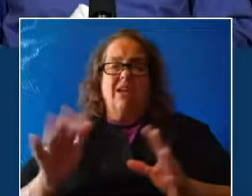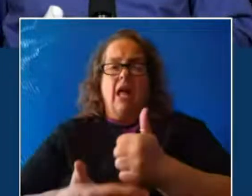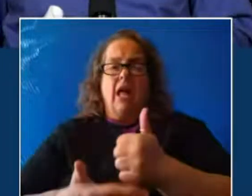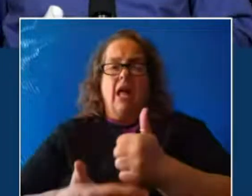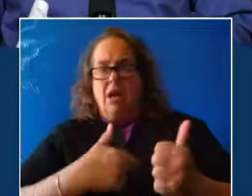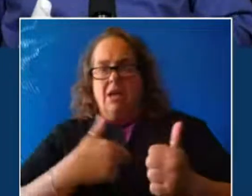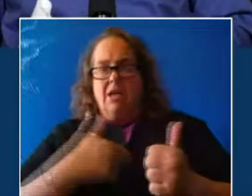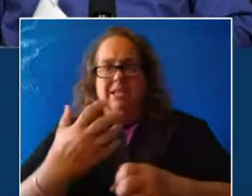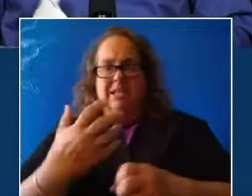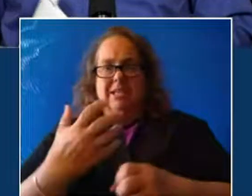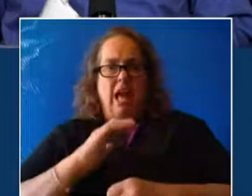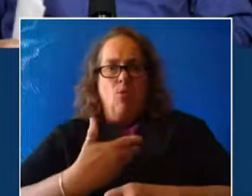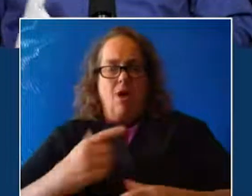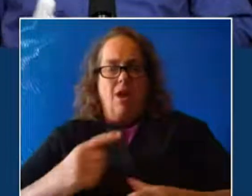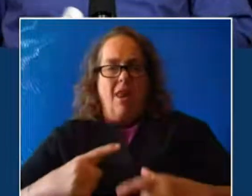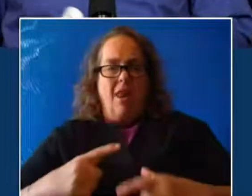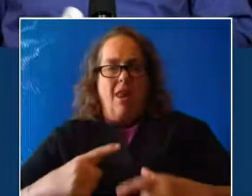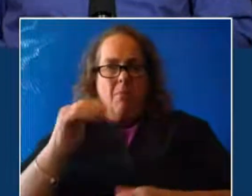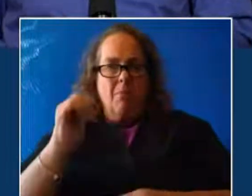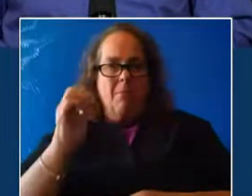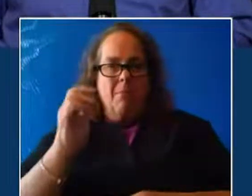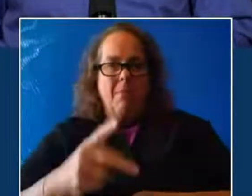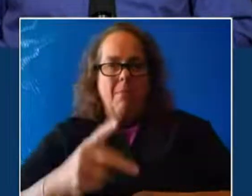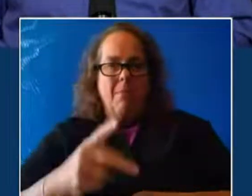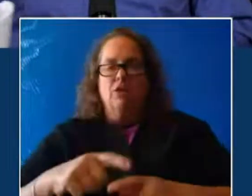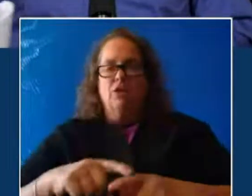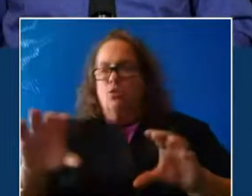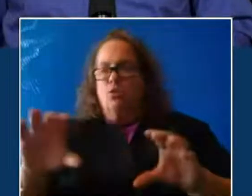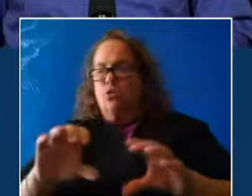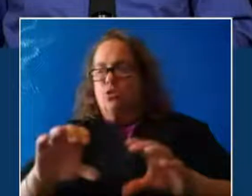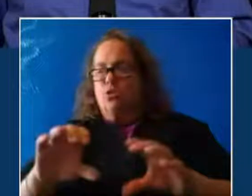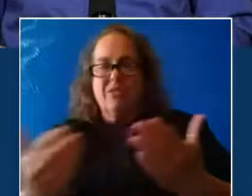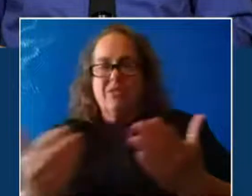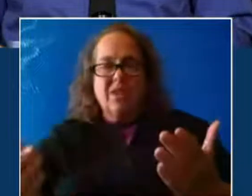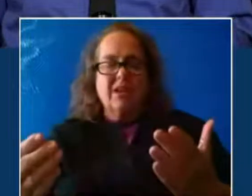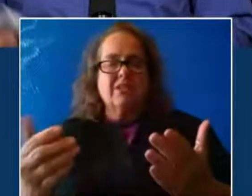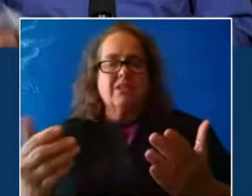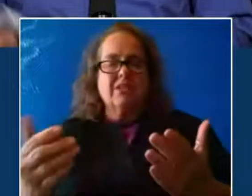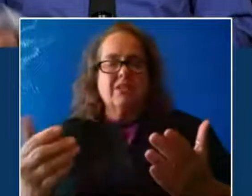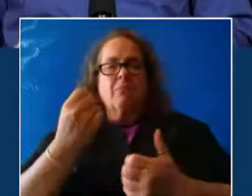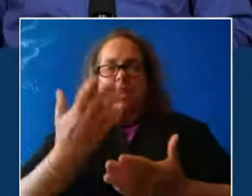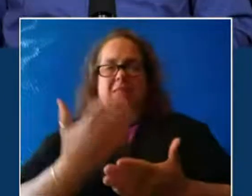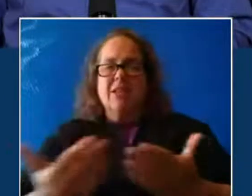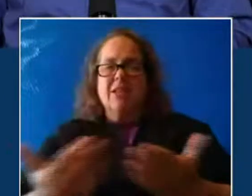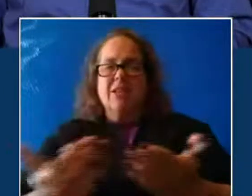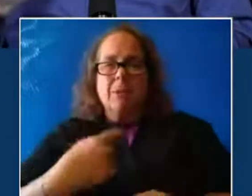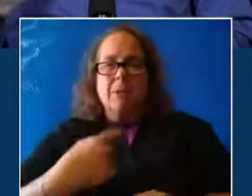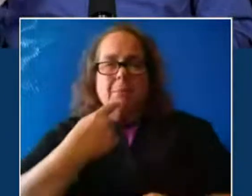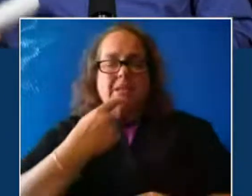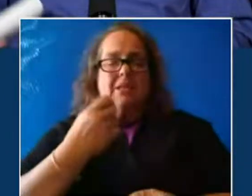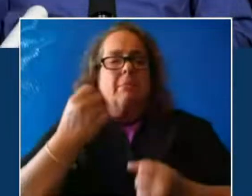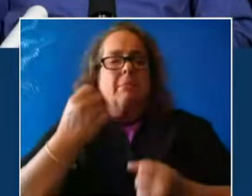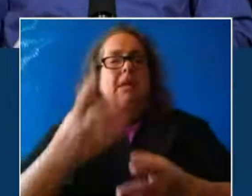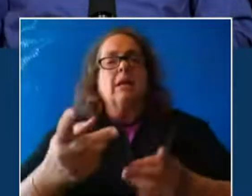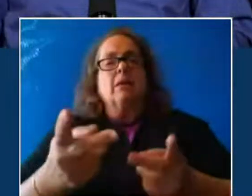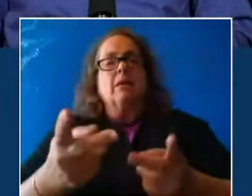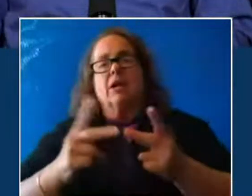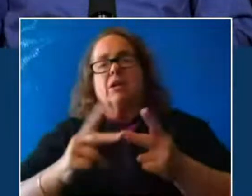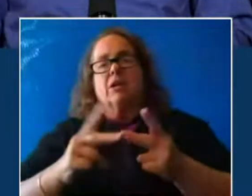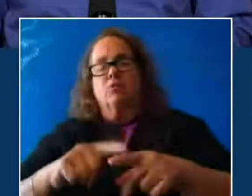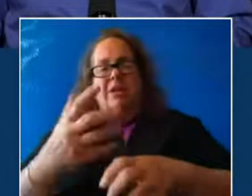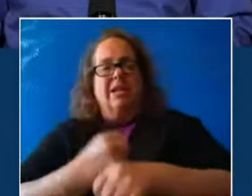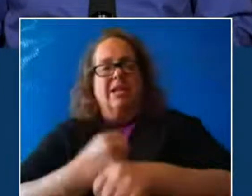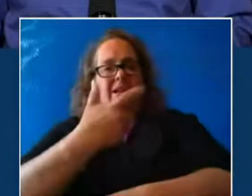we miss. There are plenty of places to get vaccinated, and as the governor said, now it's really just a matter of finding a local pharmacy near